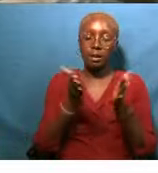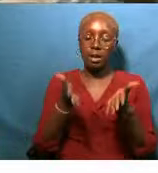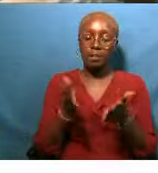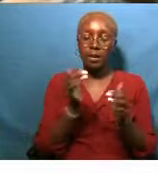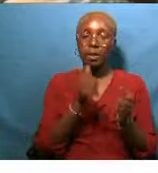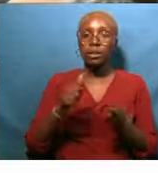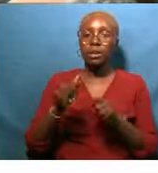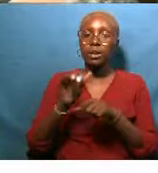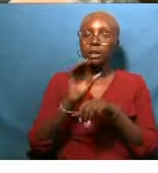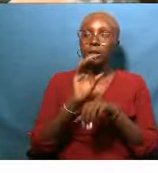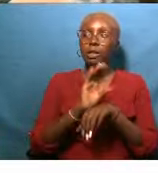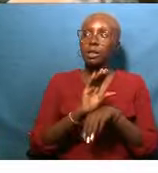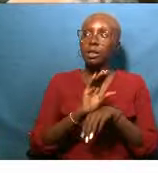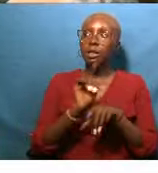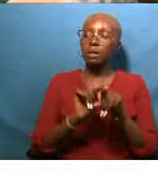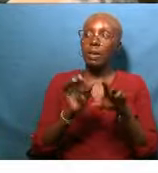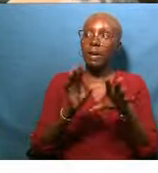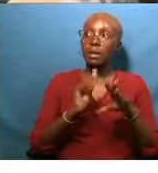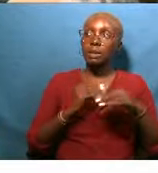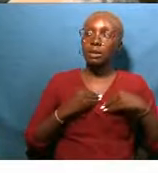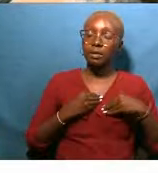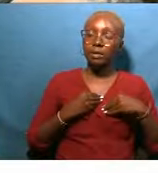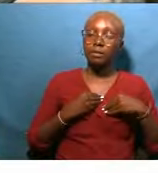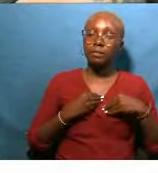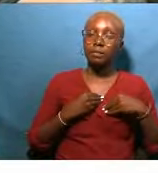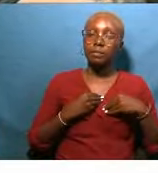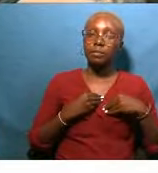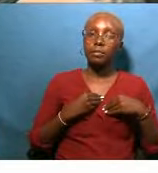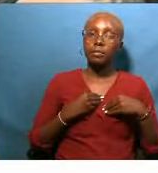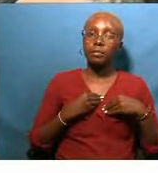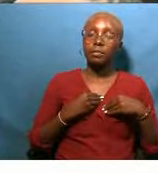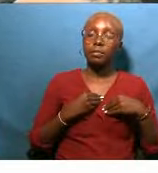just demands, and I agree